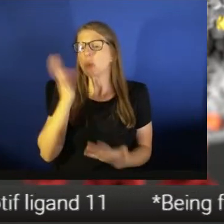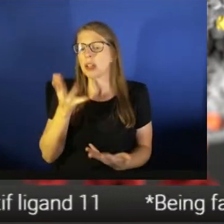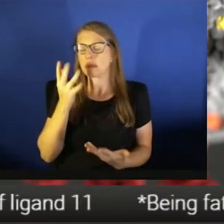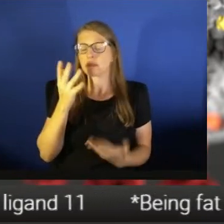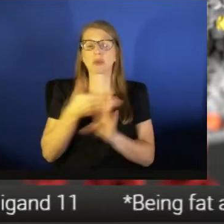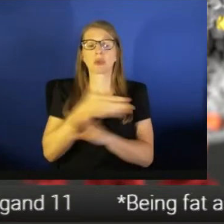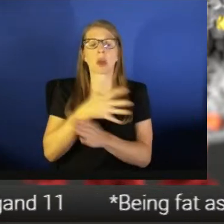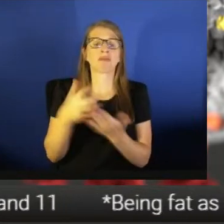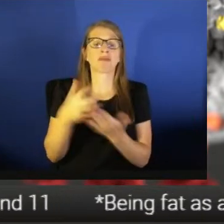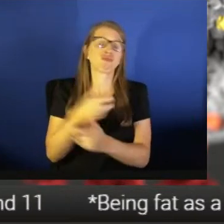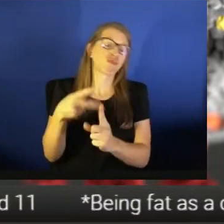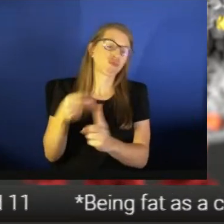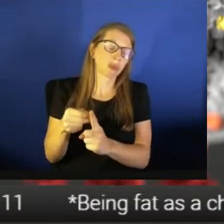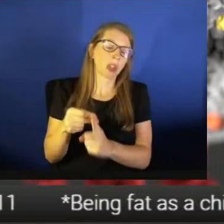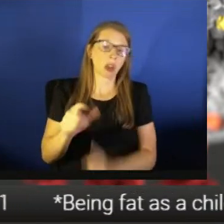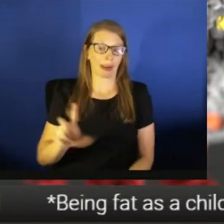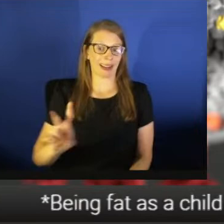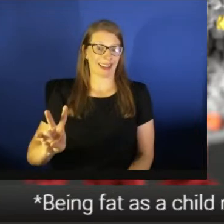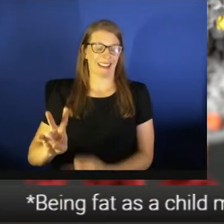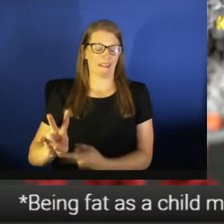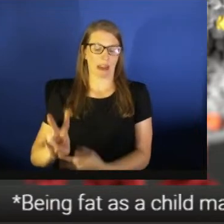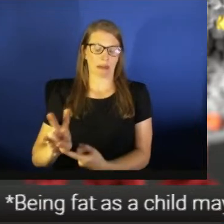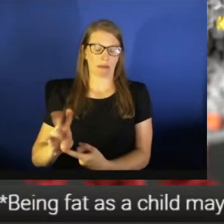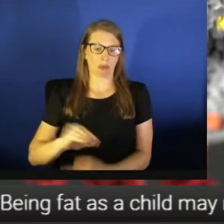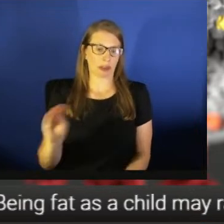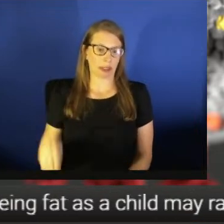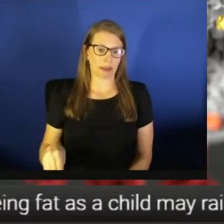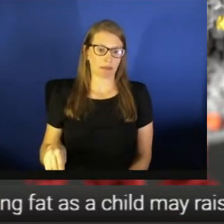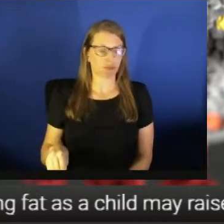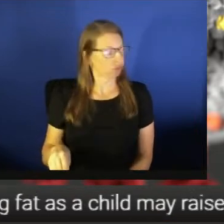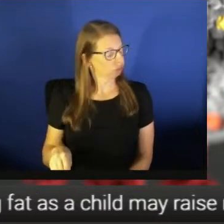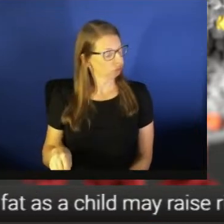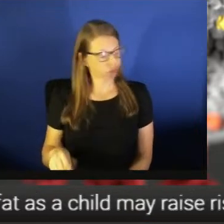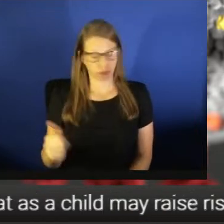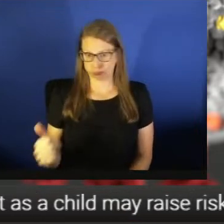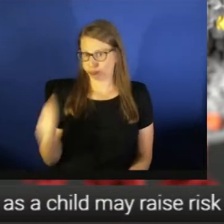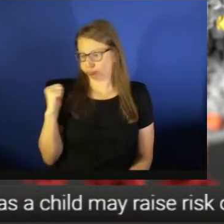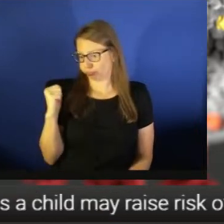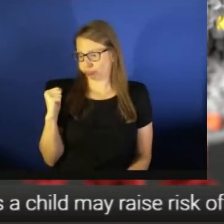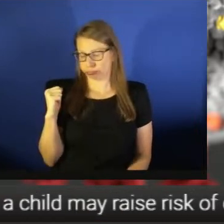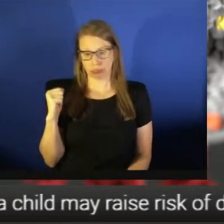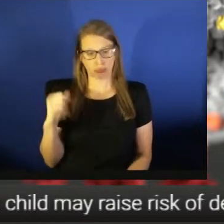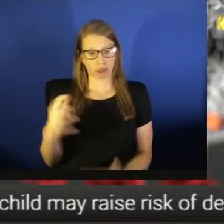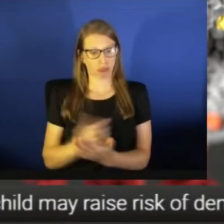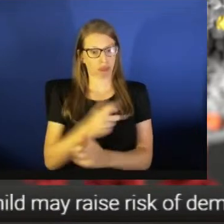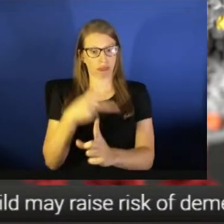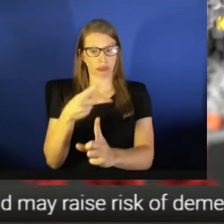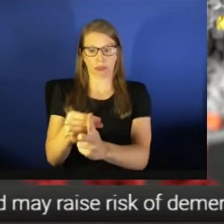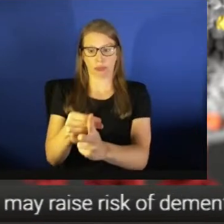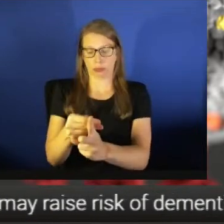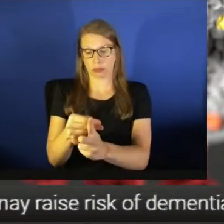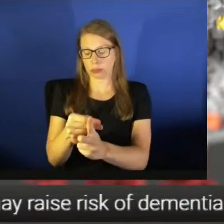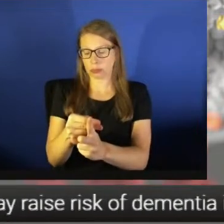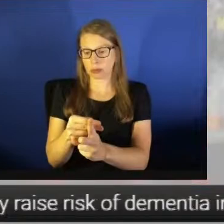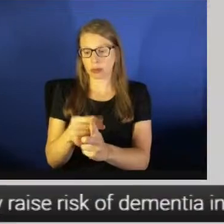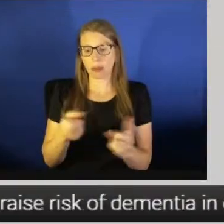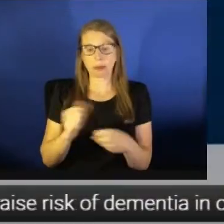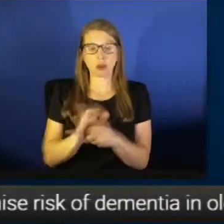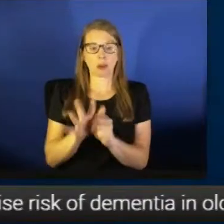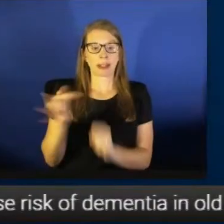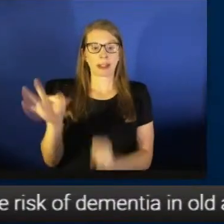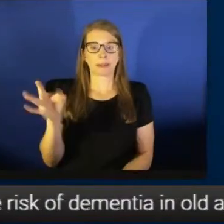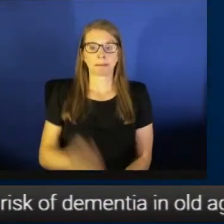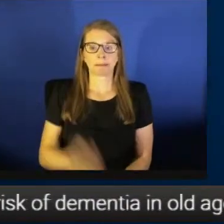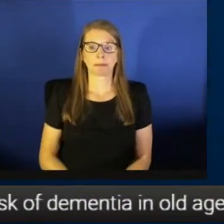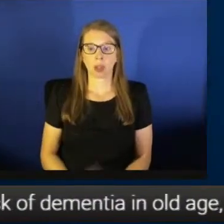child, while 27% say they would definitely not vaccinate their child against COVID-19. Joining us now to talk